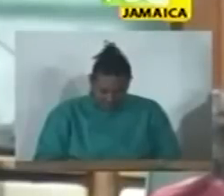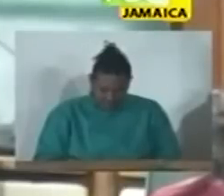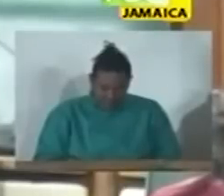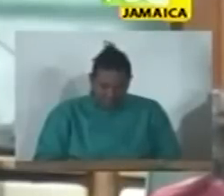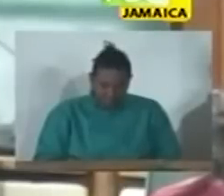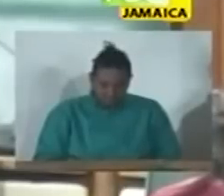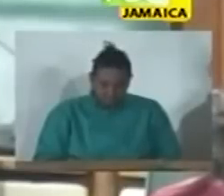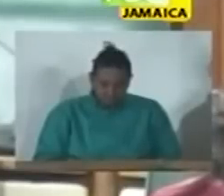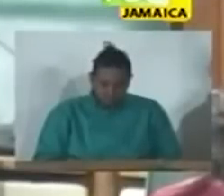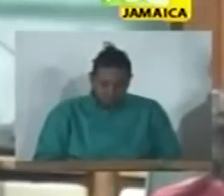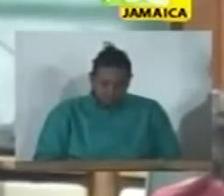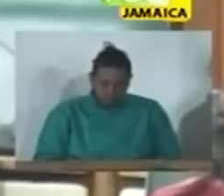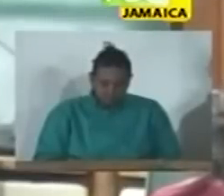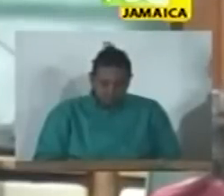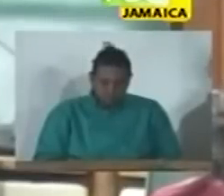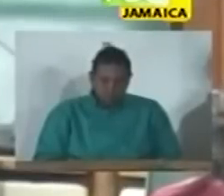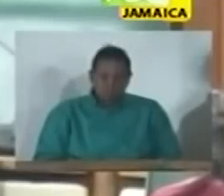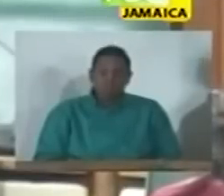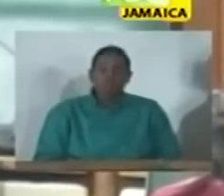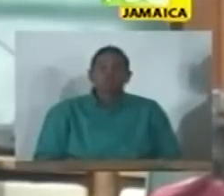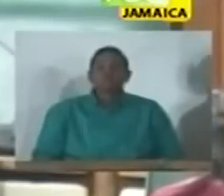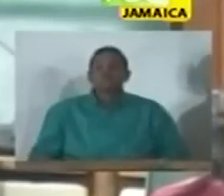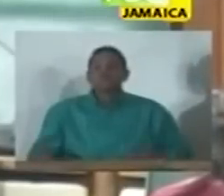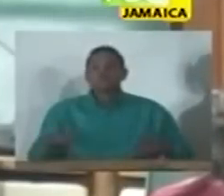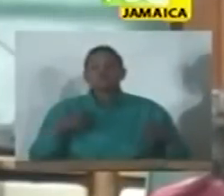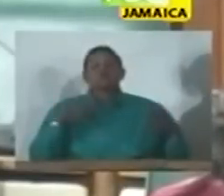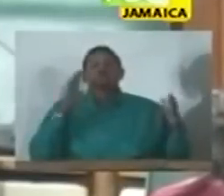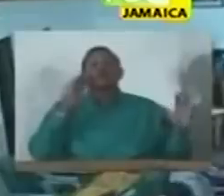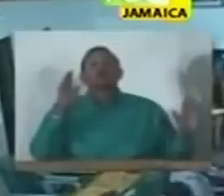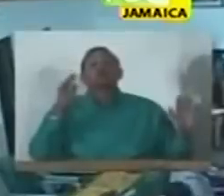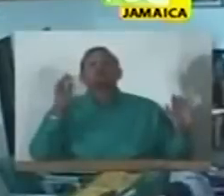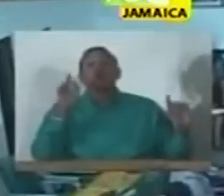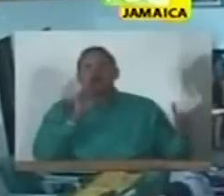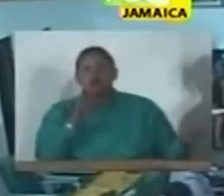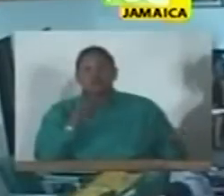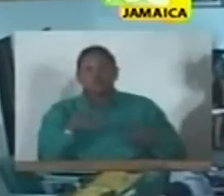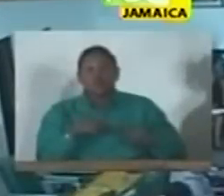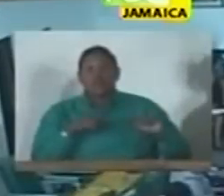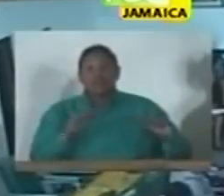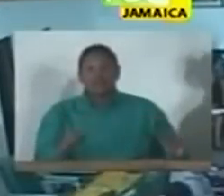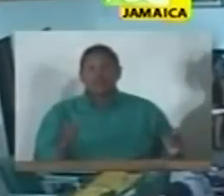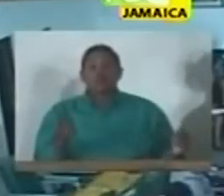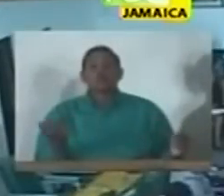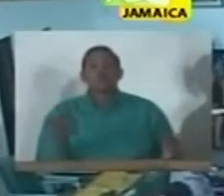will do all that is necessary to expedite the process.